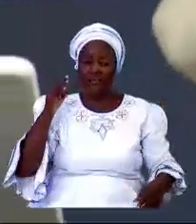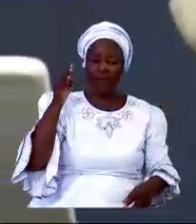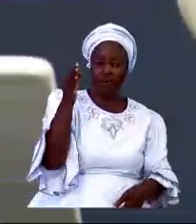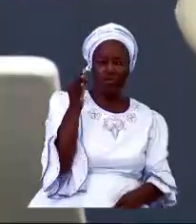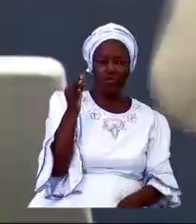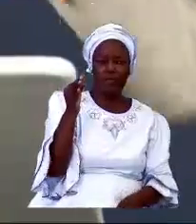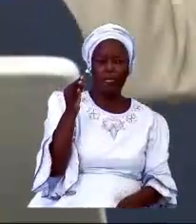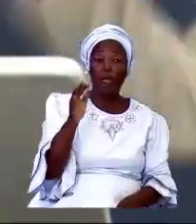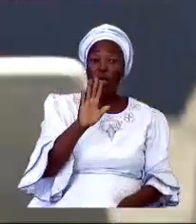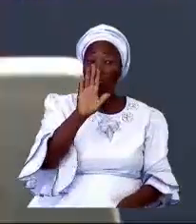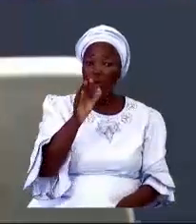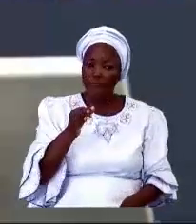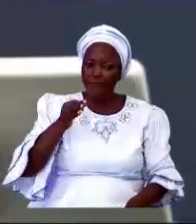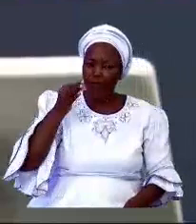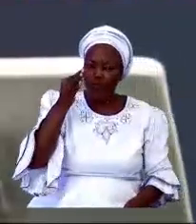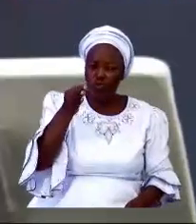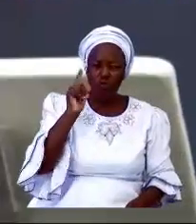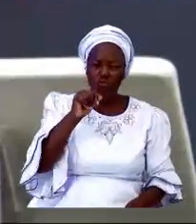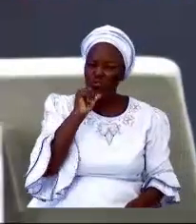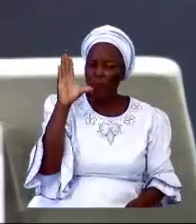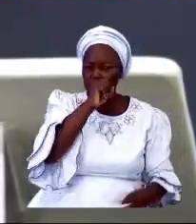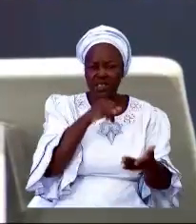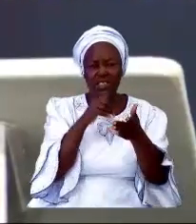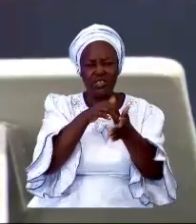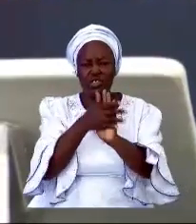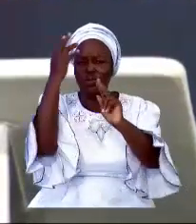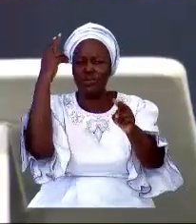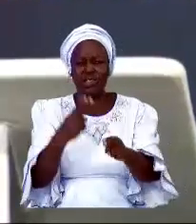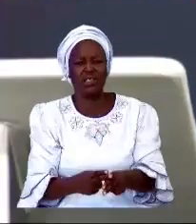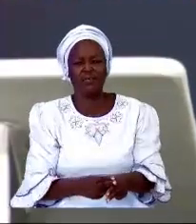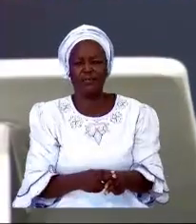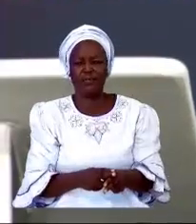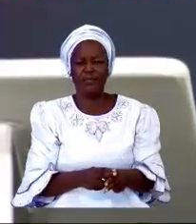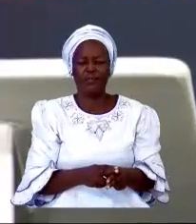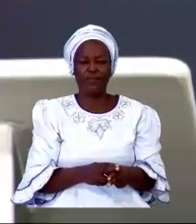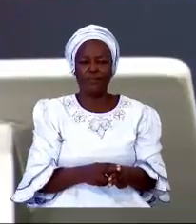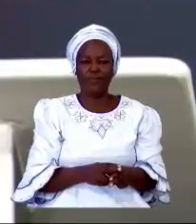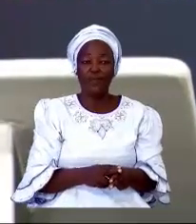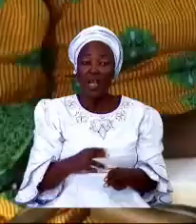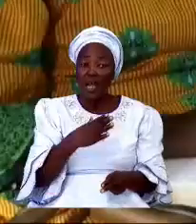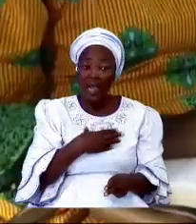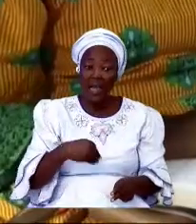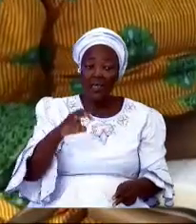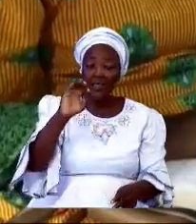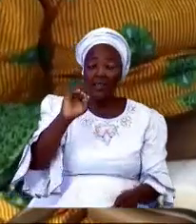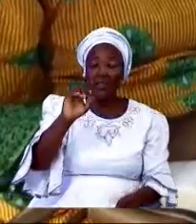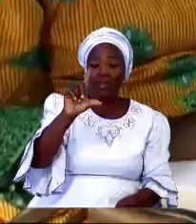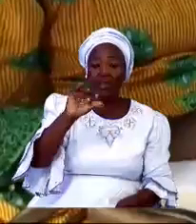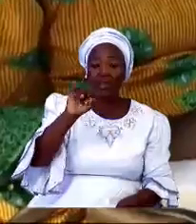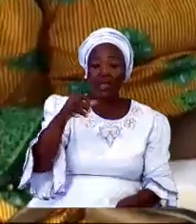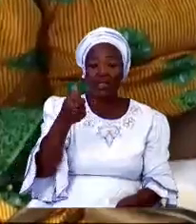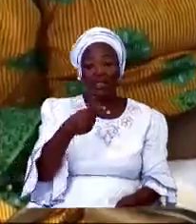great, magnificent future. Your future, you will not miss in Jesus'